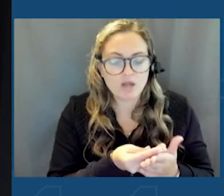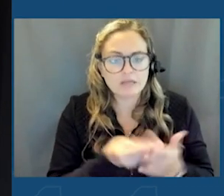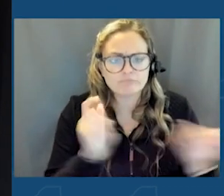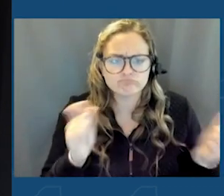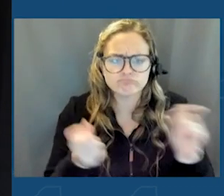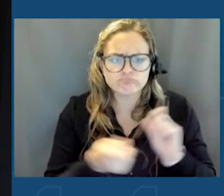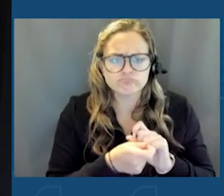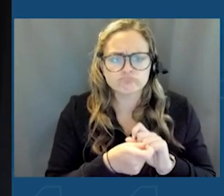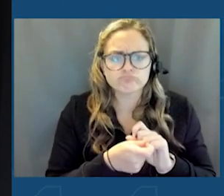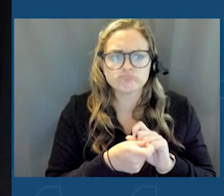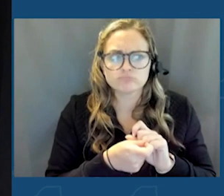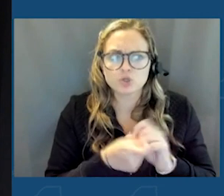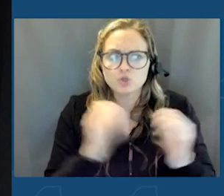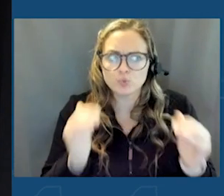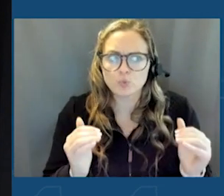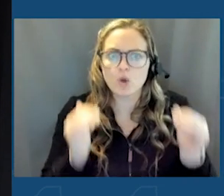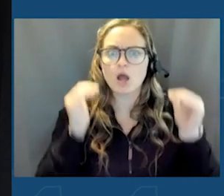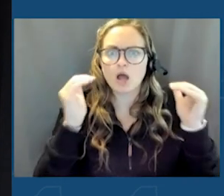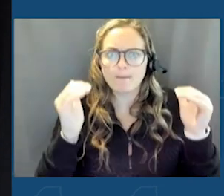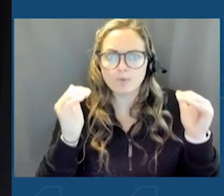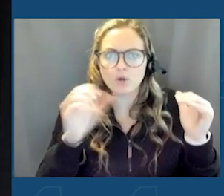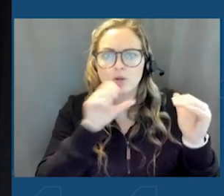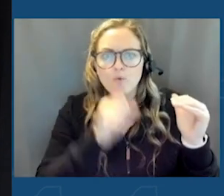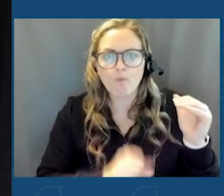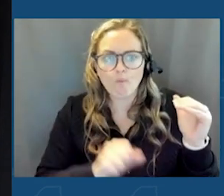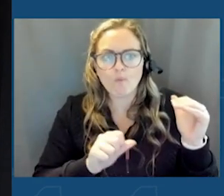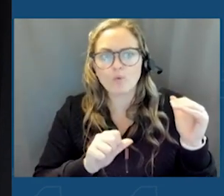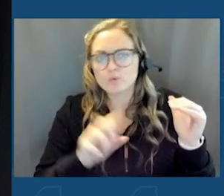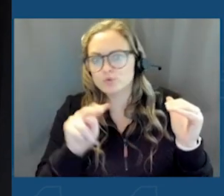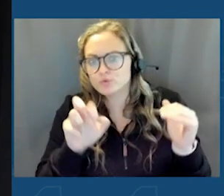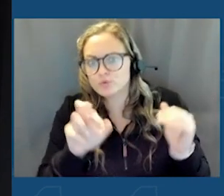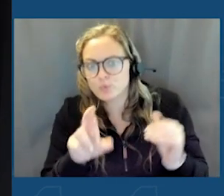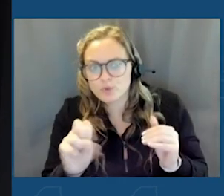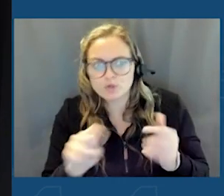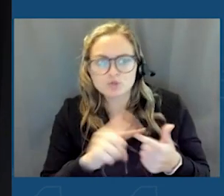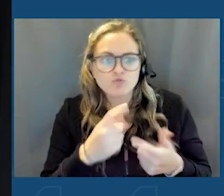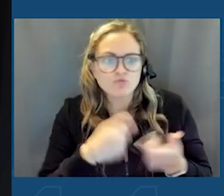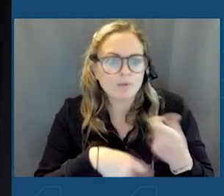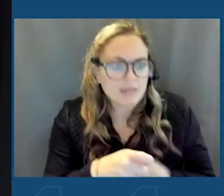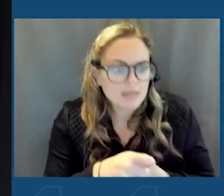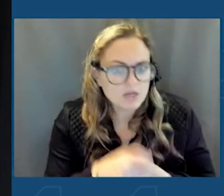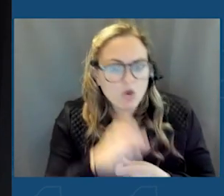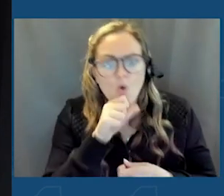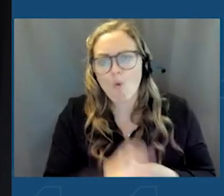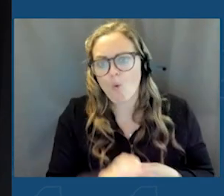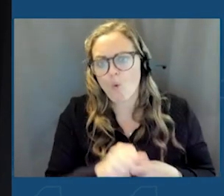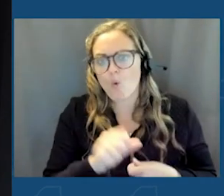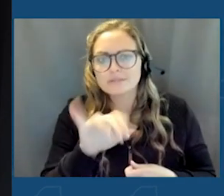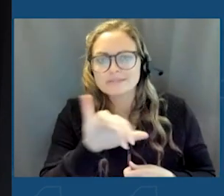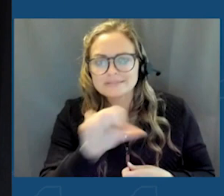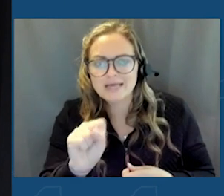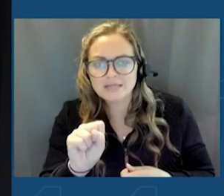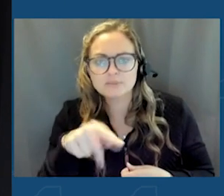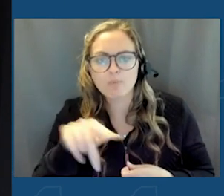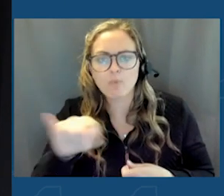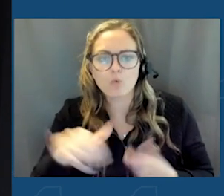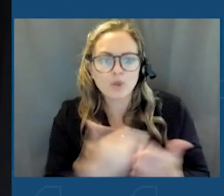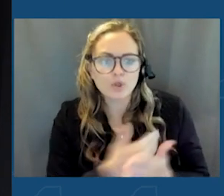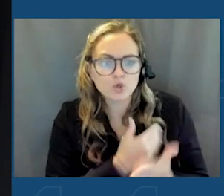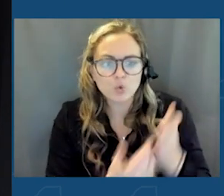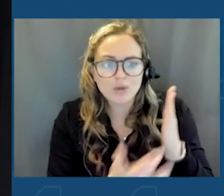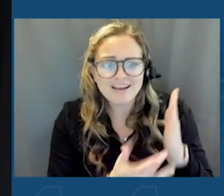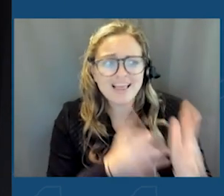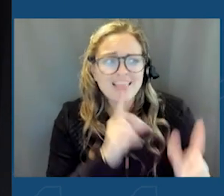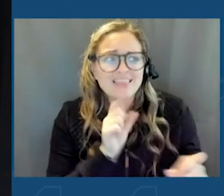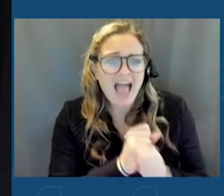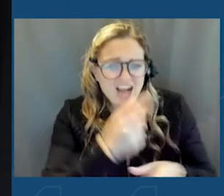to upgrading antiquated sewage treatment plants, replacing antiquated cesspools with new technology that actually